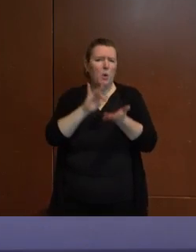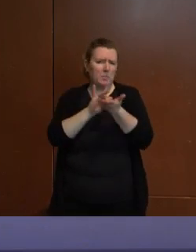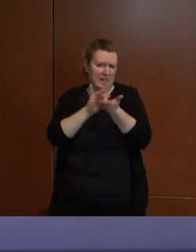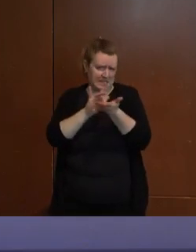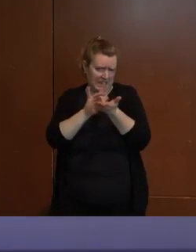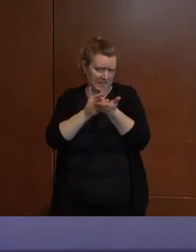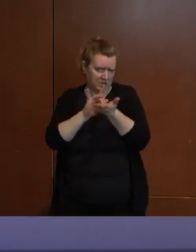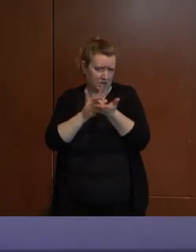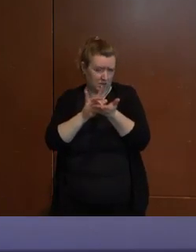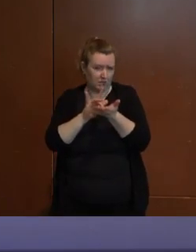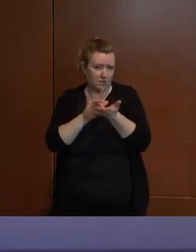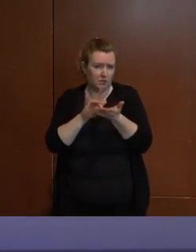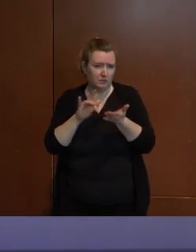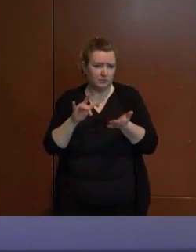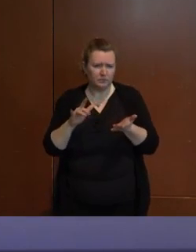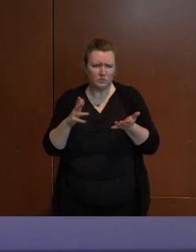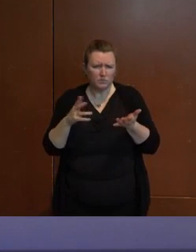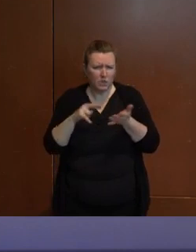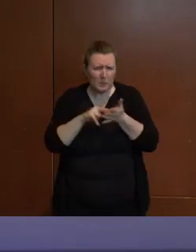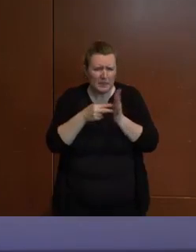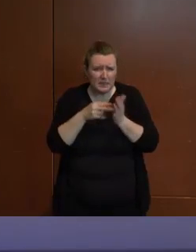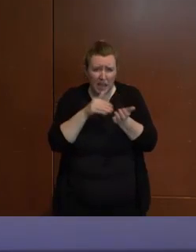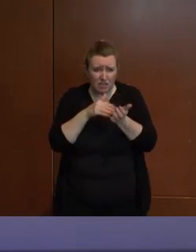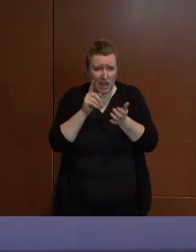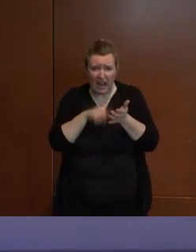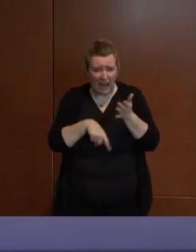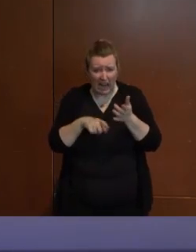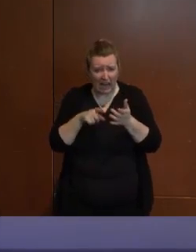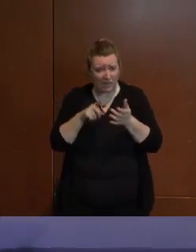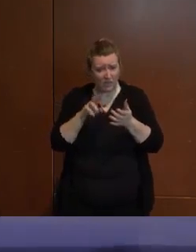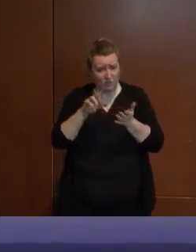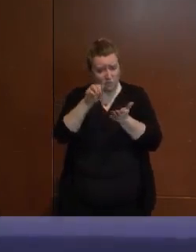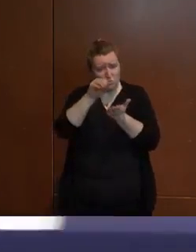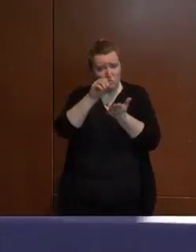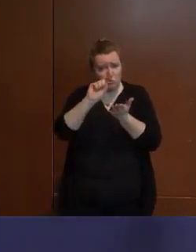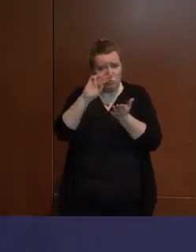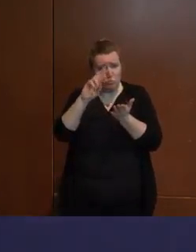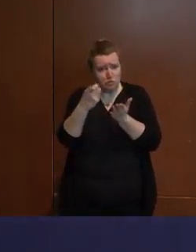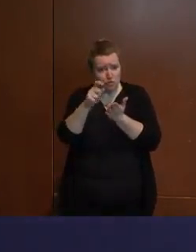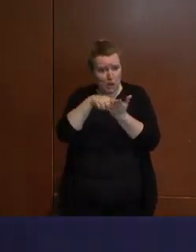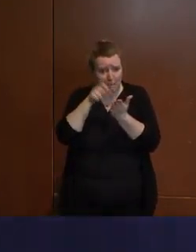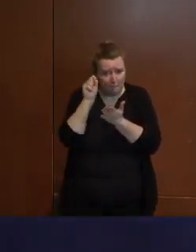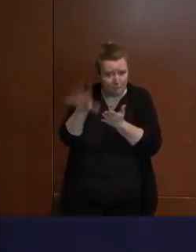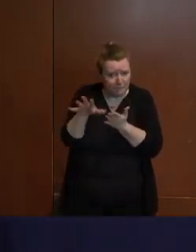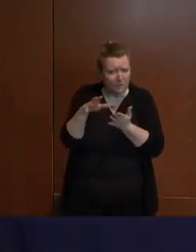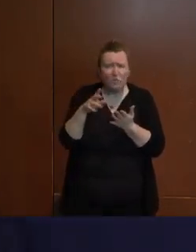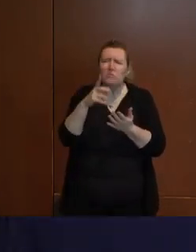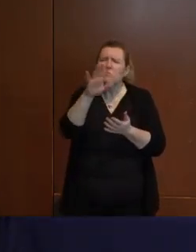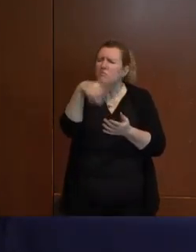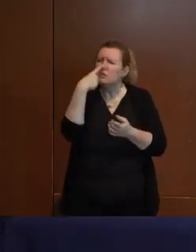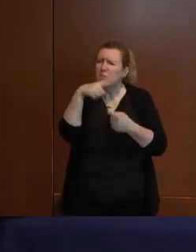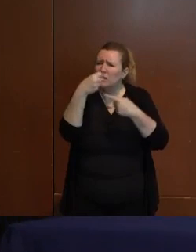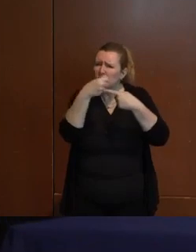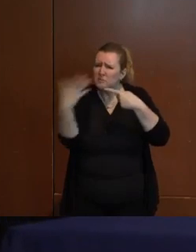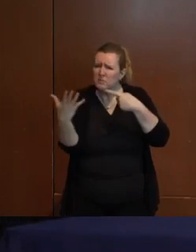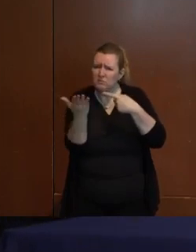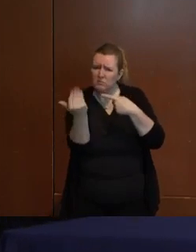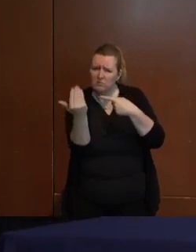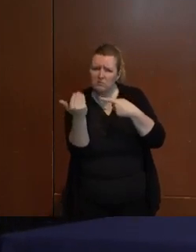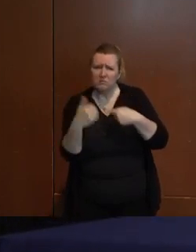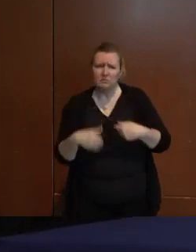or how does that work? Ed? So a licensed physician is able to